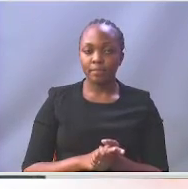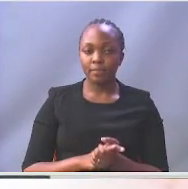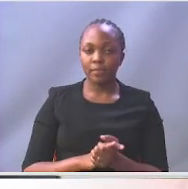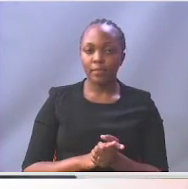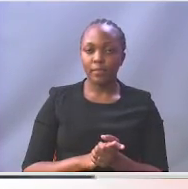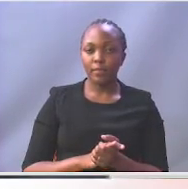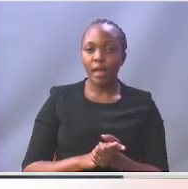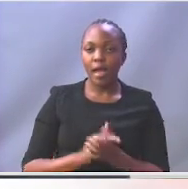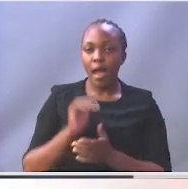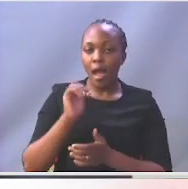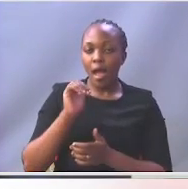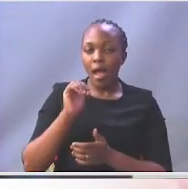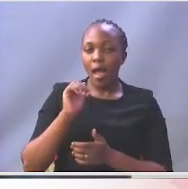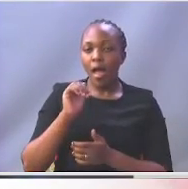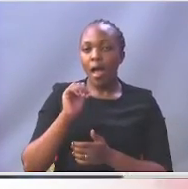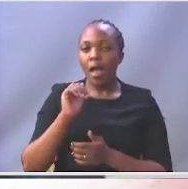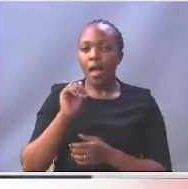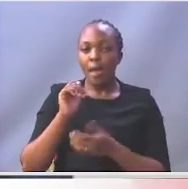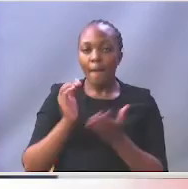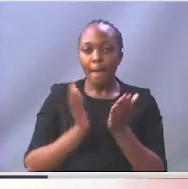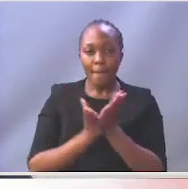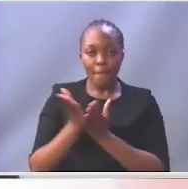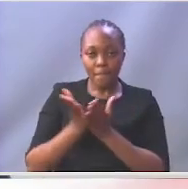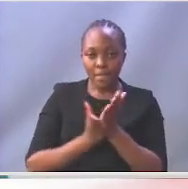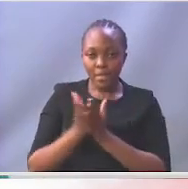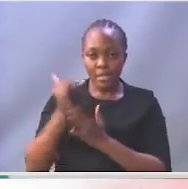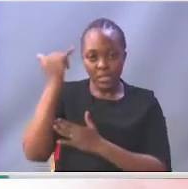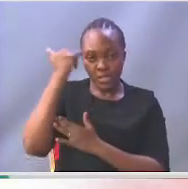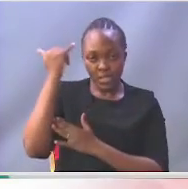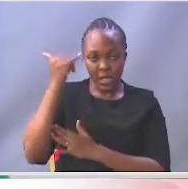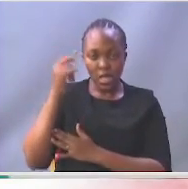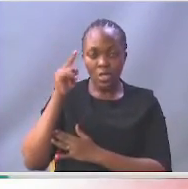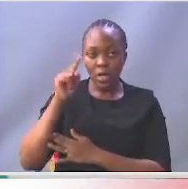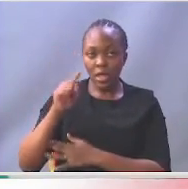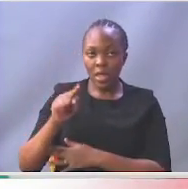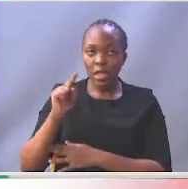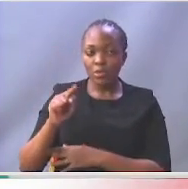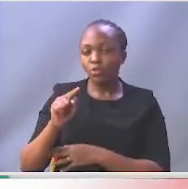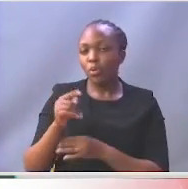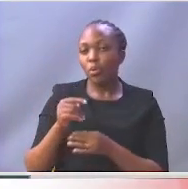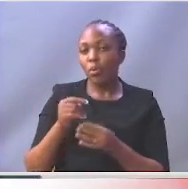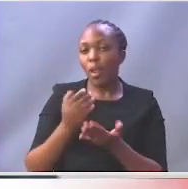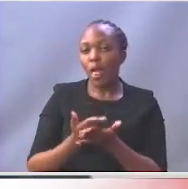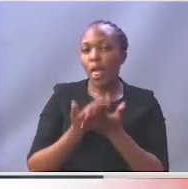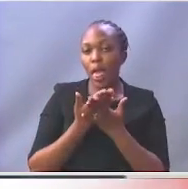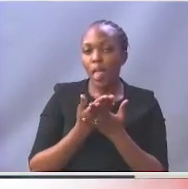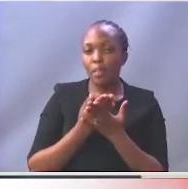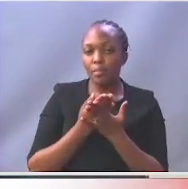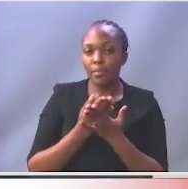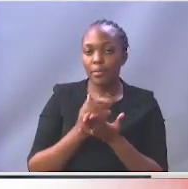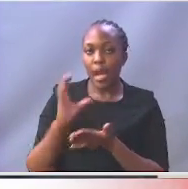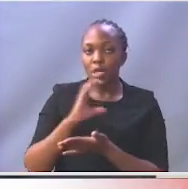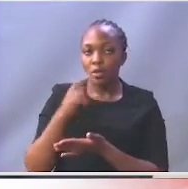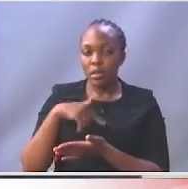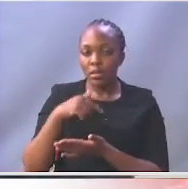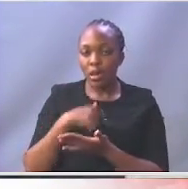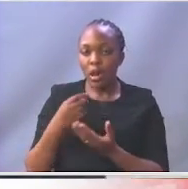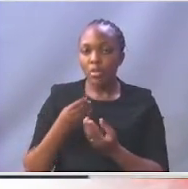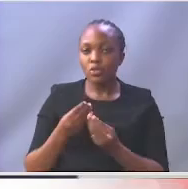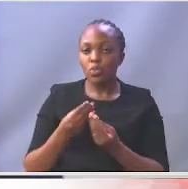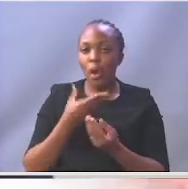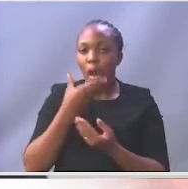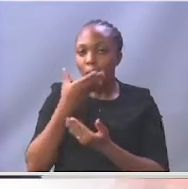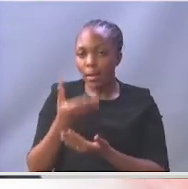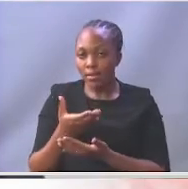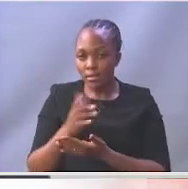Artificial intelligence to handle our customers, to answer questions or queries from our